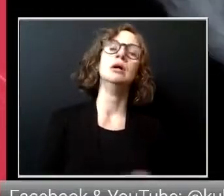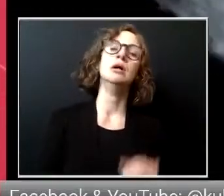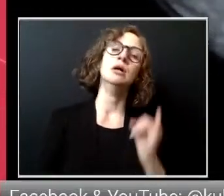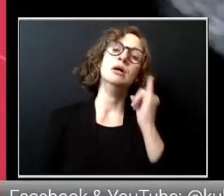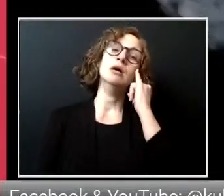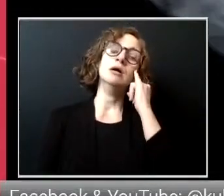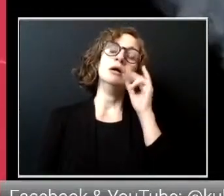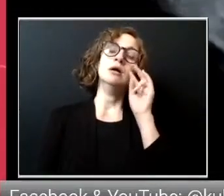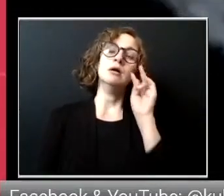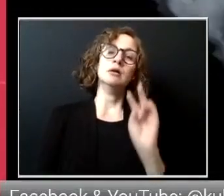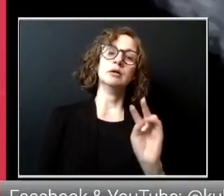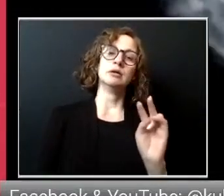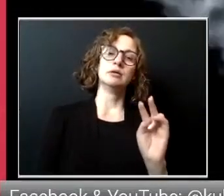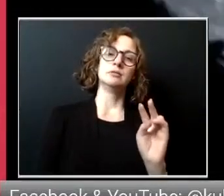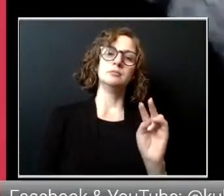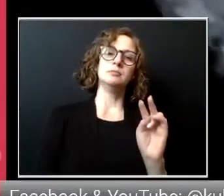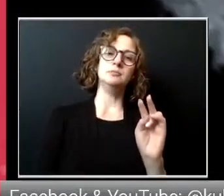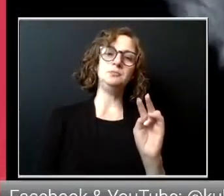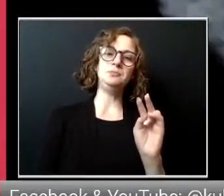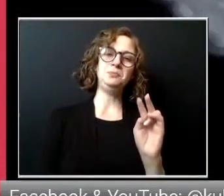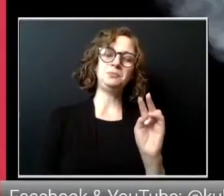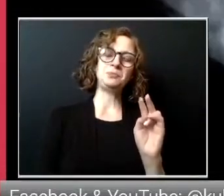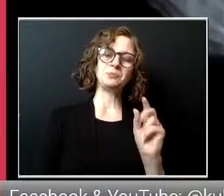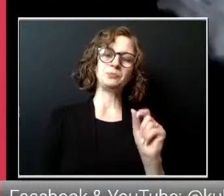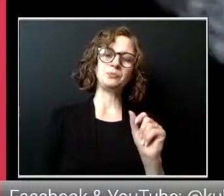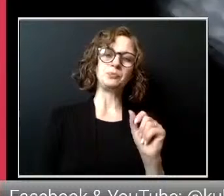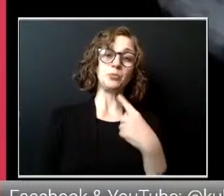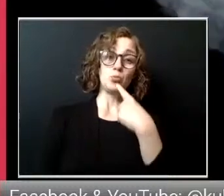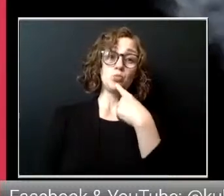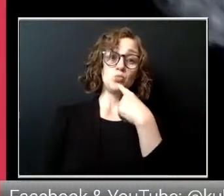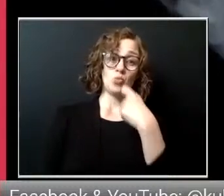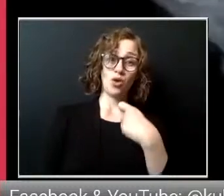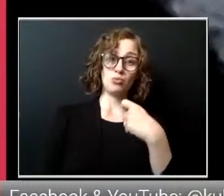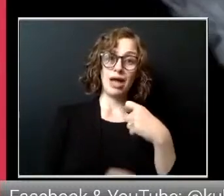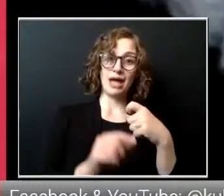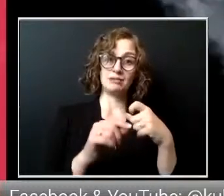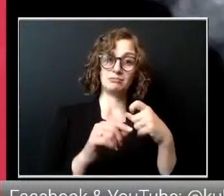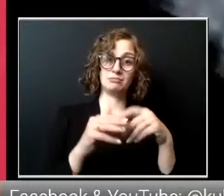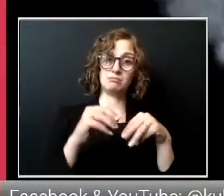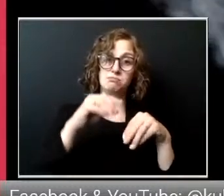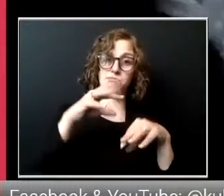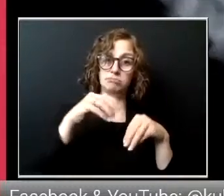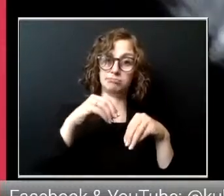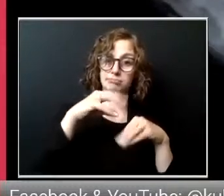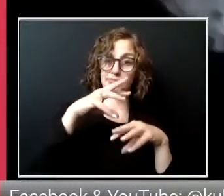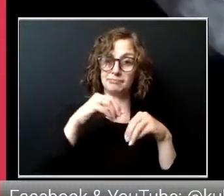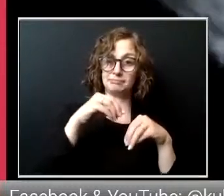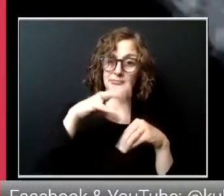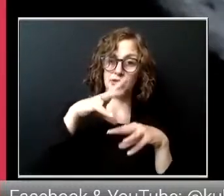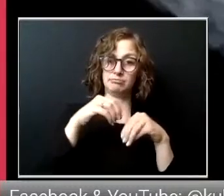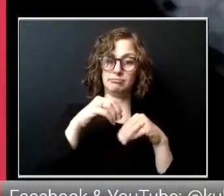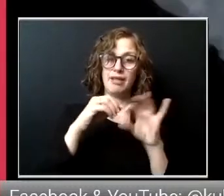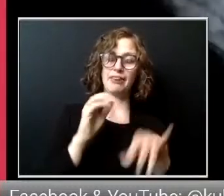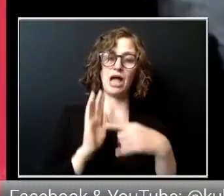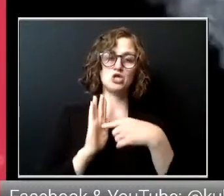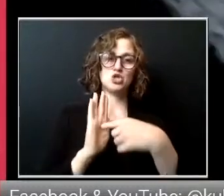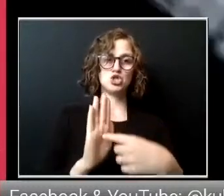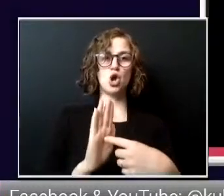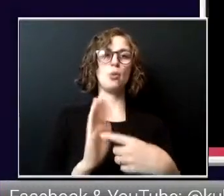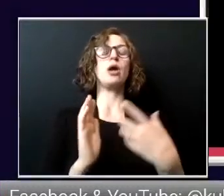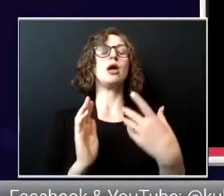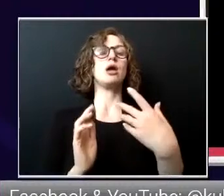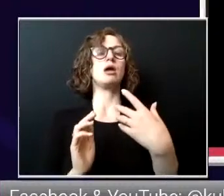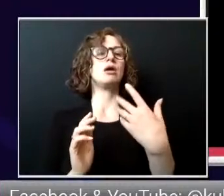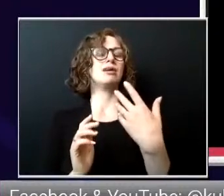stream there of red that you can see, that is showing flow going across the hole between the two